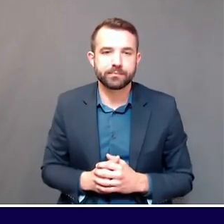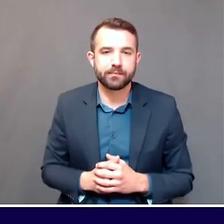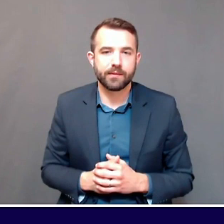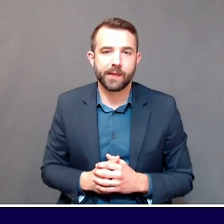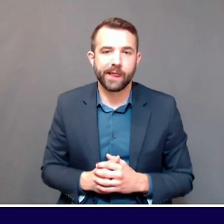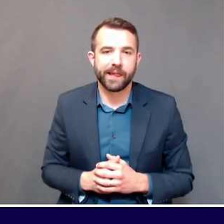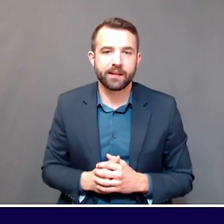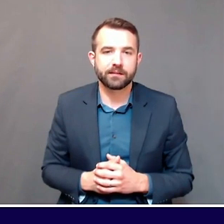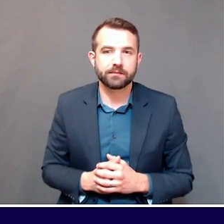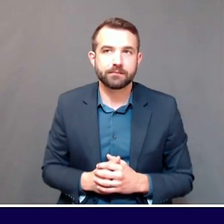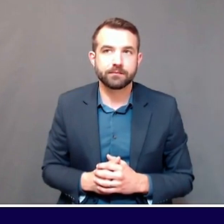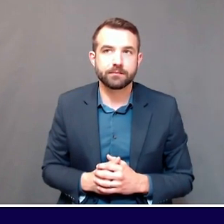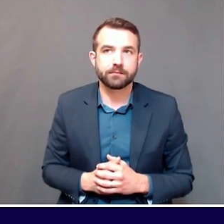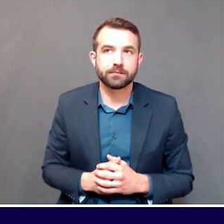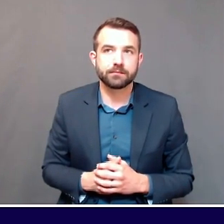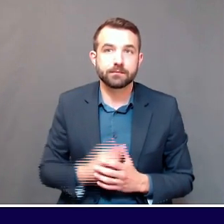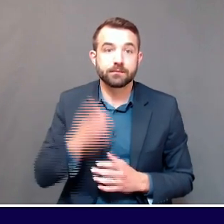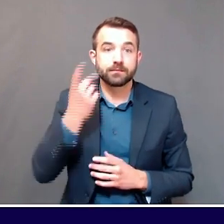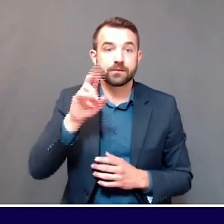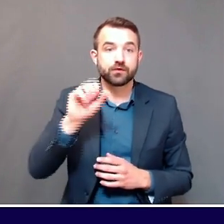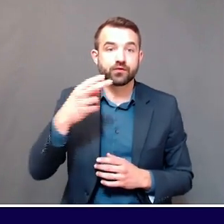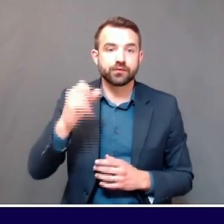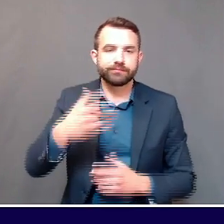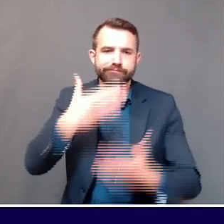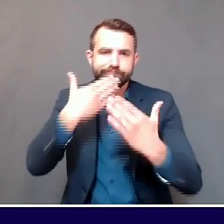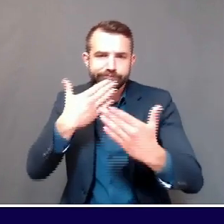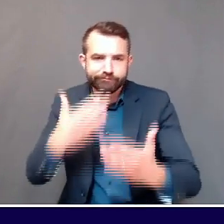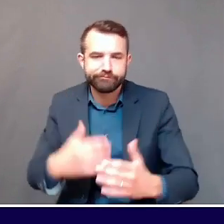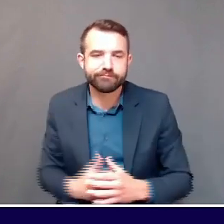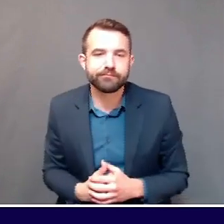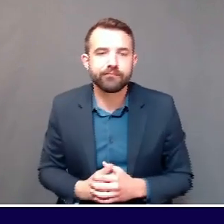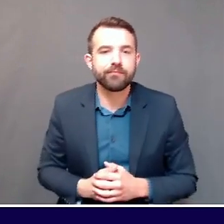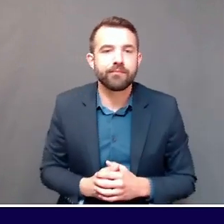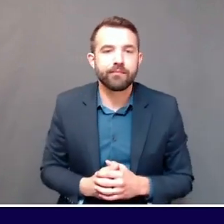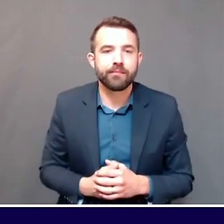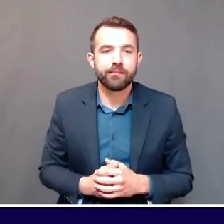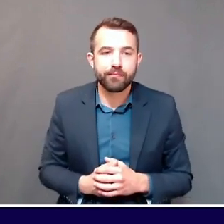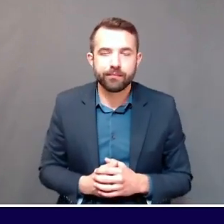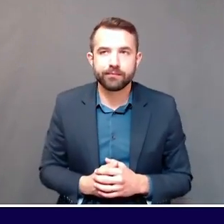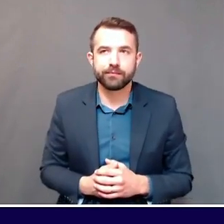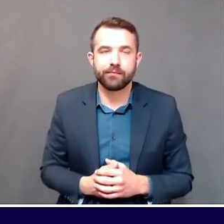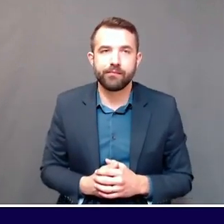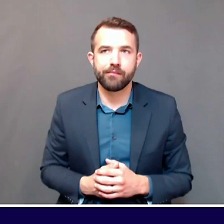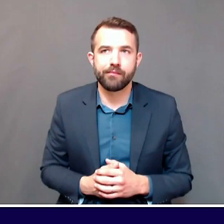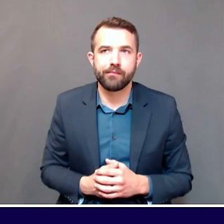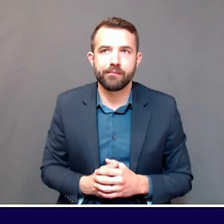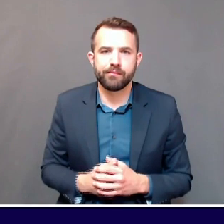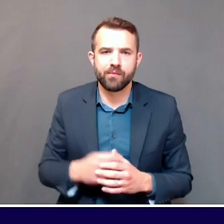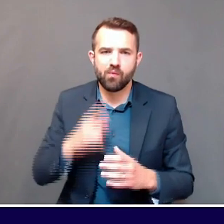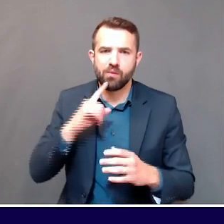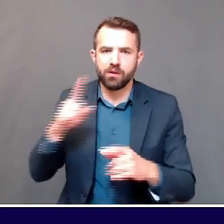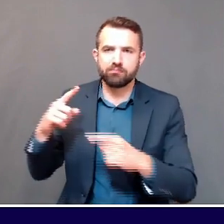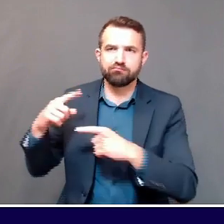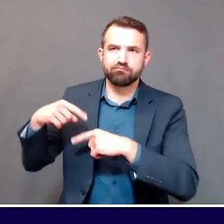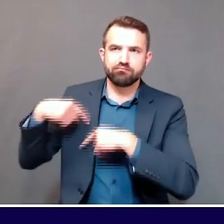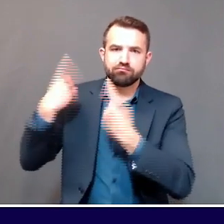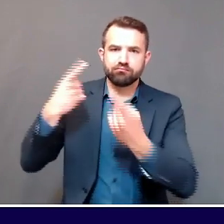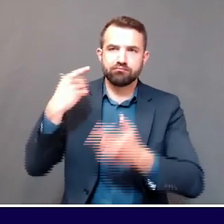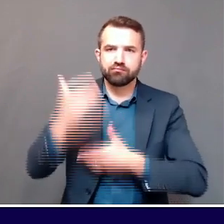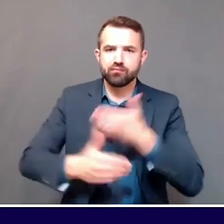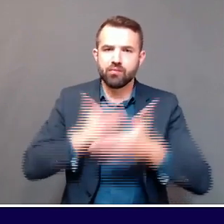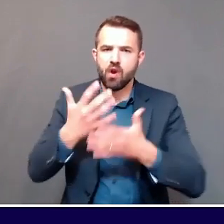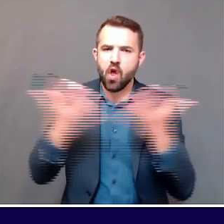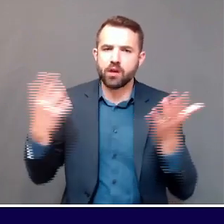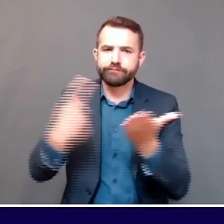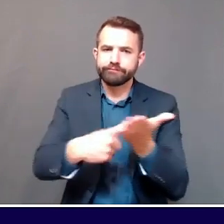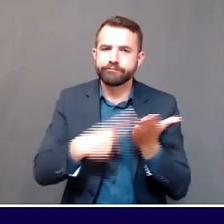Yes, Dr. Shah, thank you for taking the question. So throughout this whole process, we've had a lot of talk about PPE.